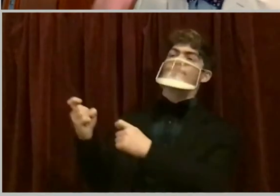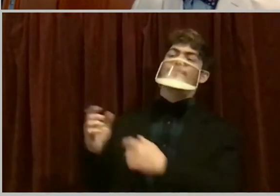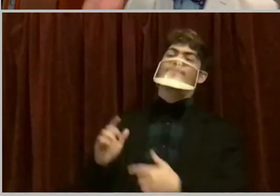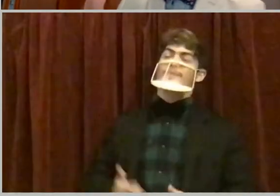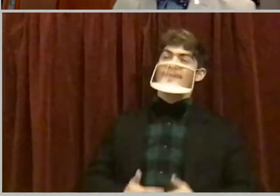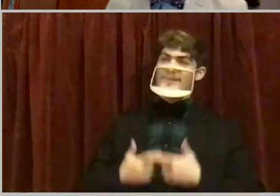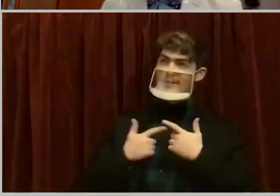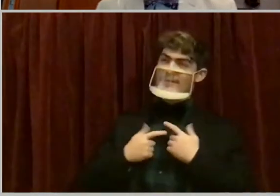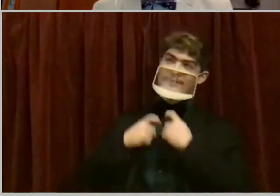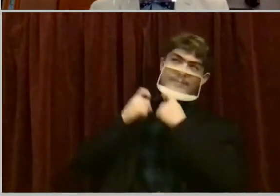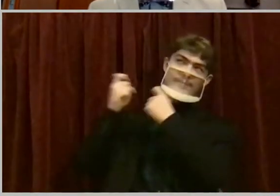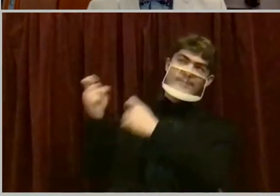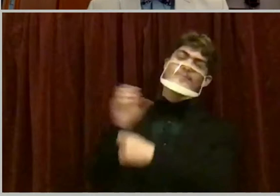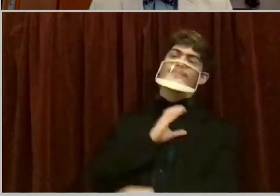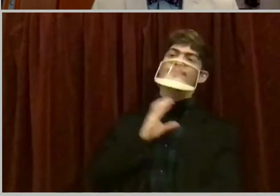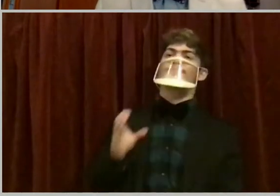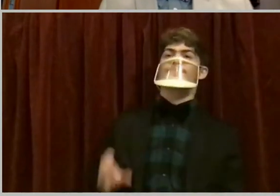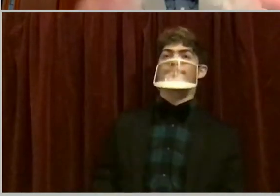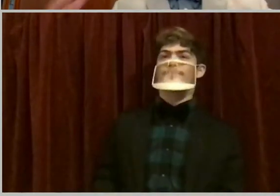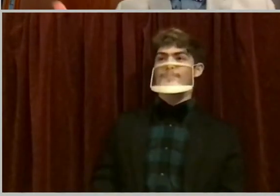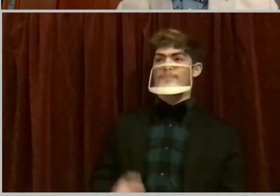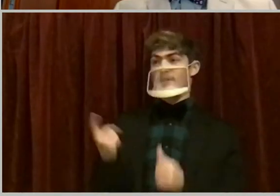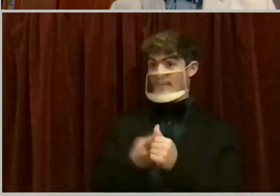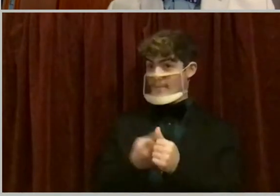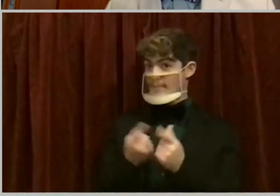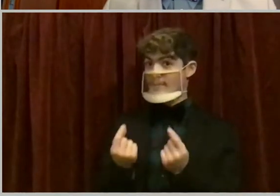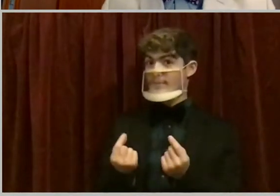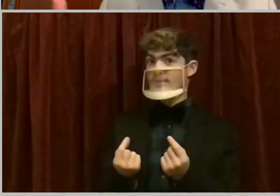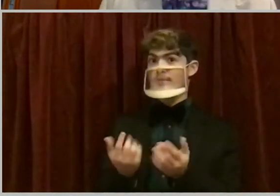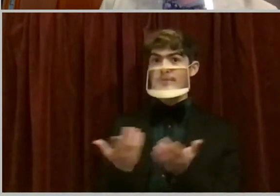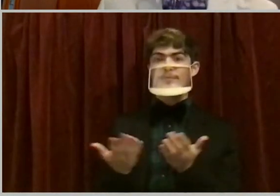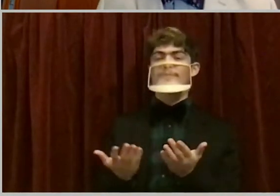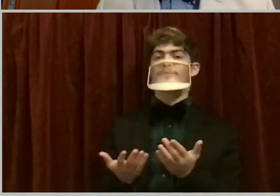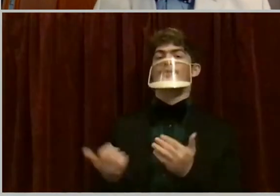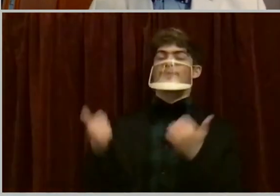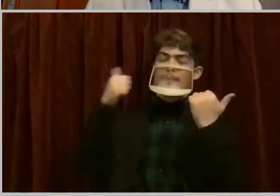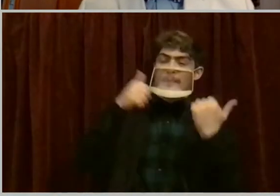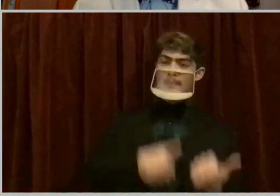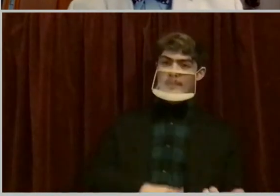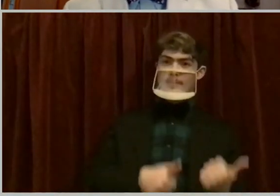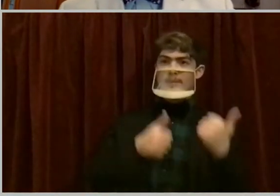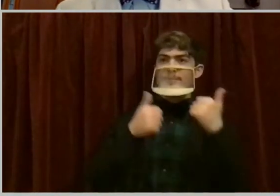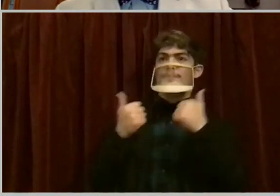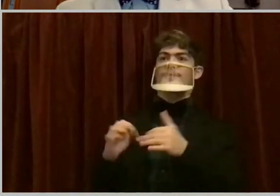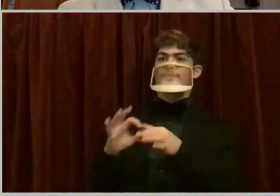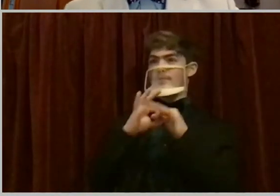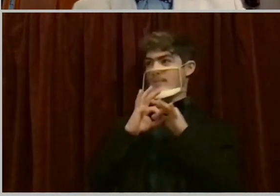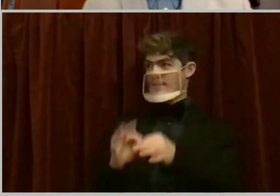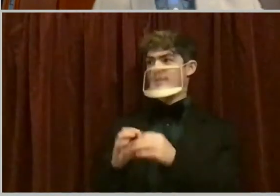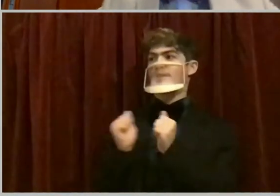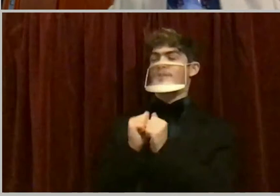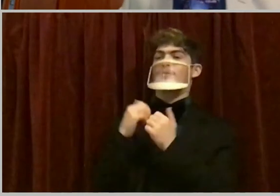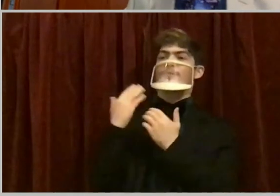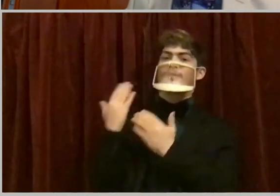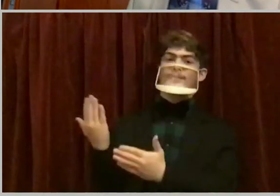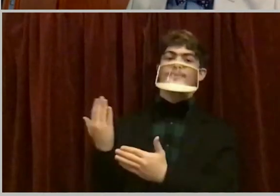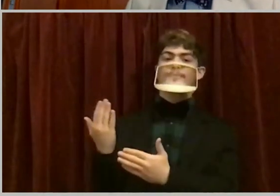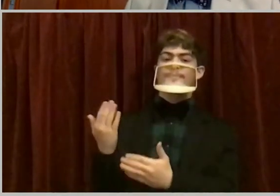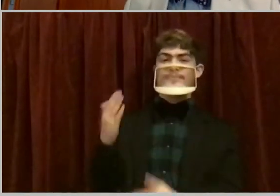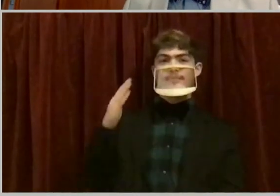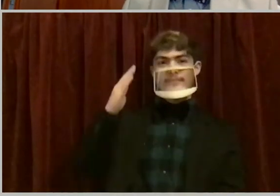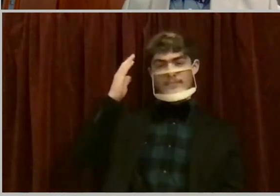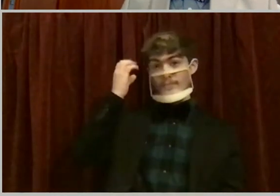The first step of being baptized, being united with him in his death, burial, and resurrection,